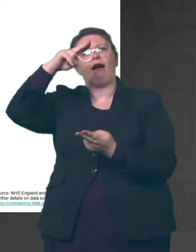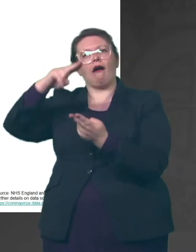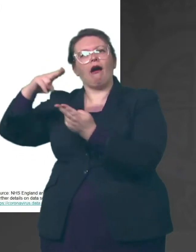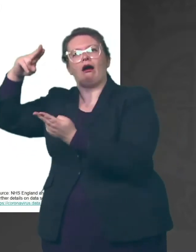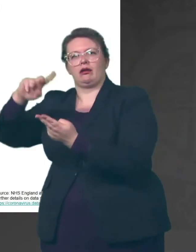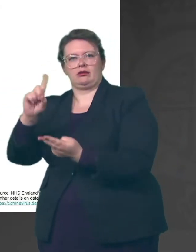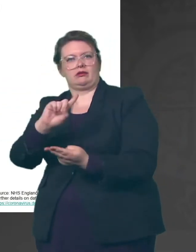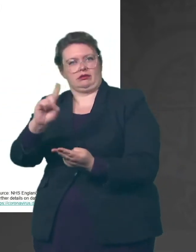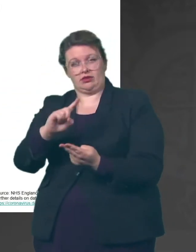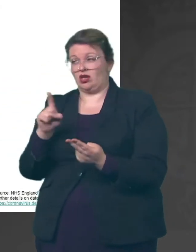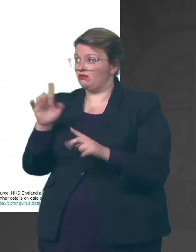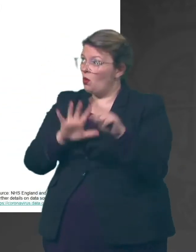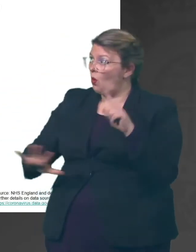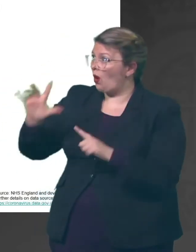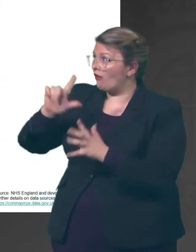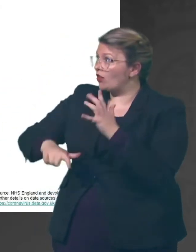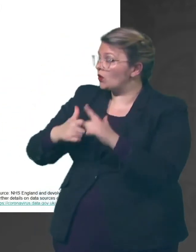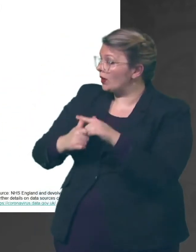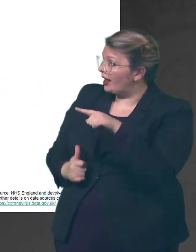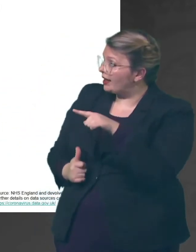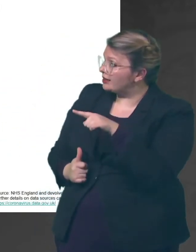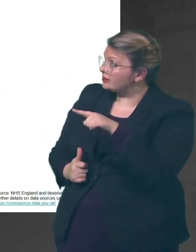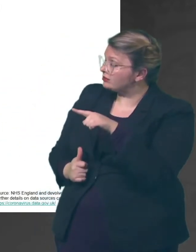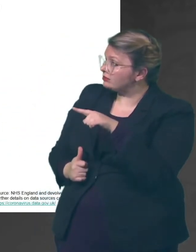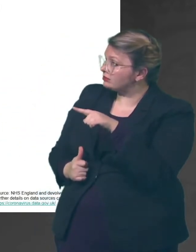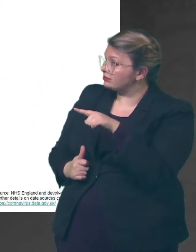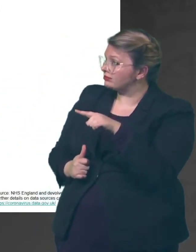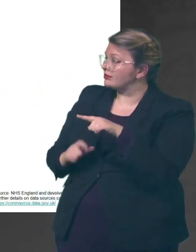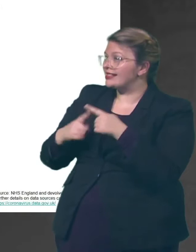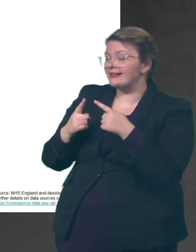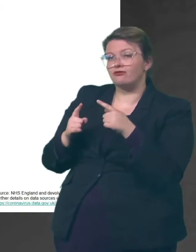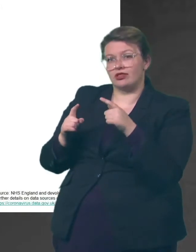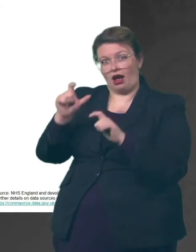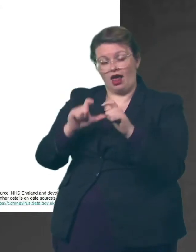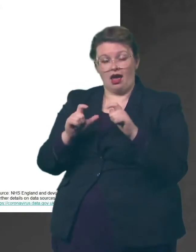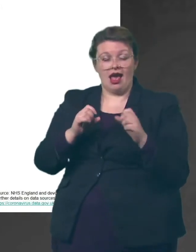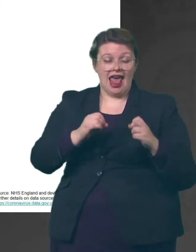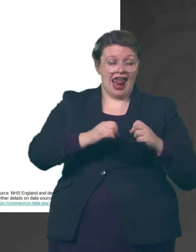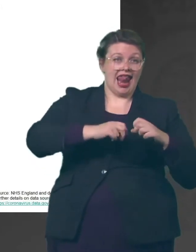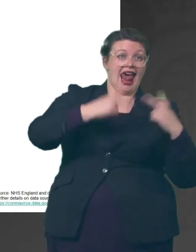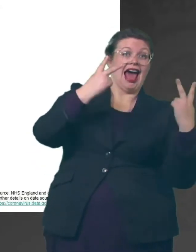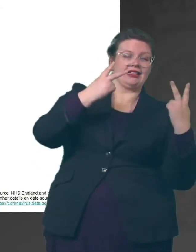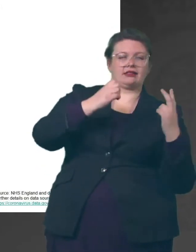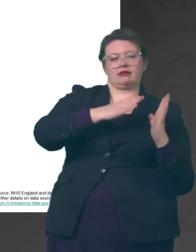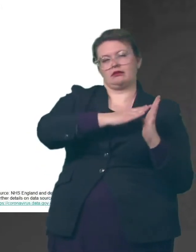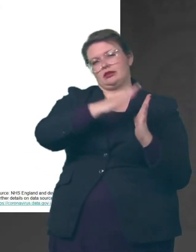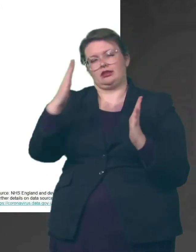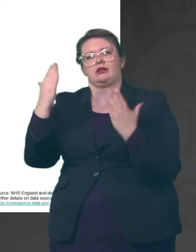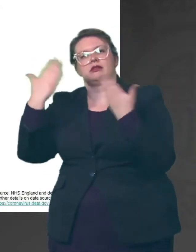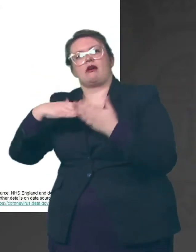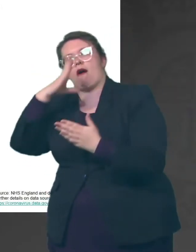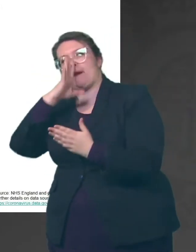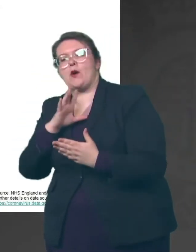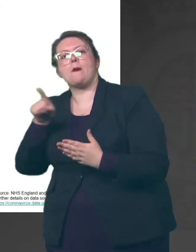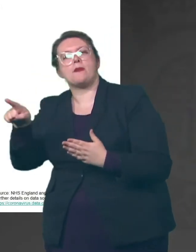again, showing colours from white through to dark purple, where the rate of cases